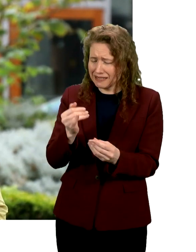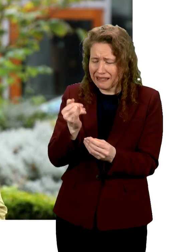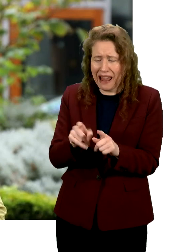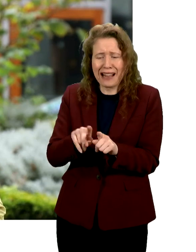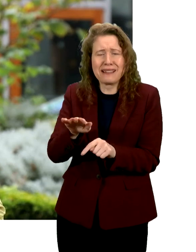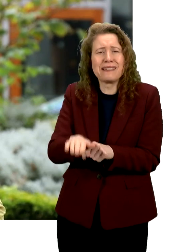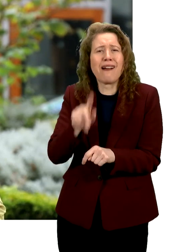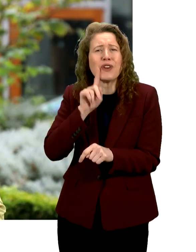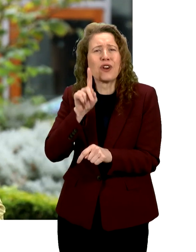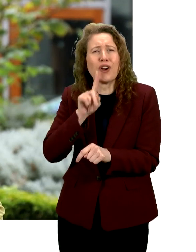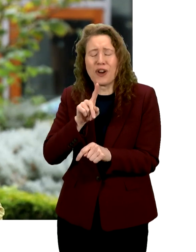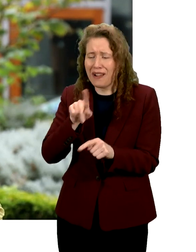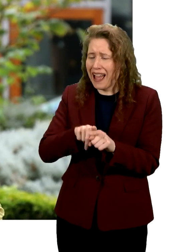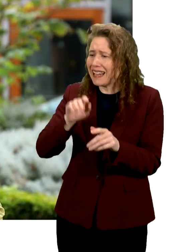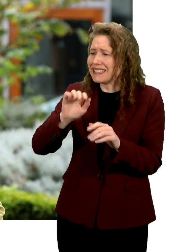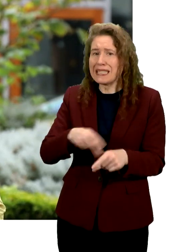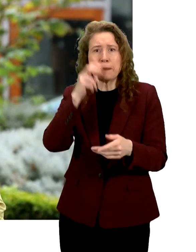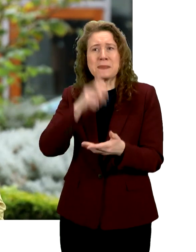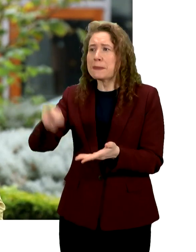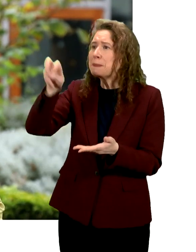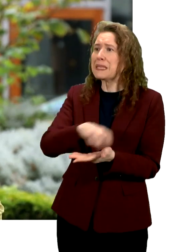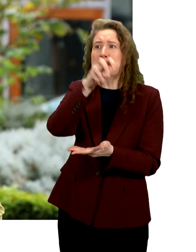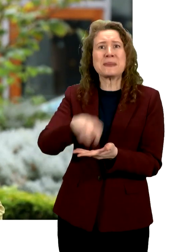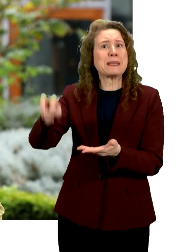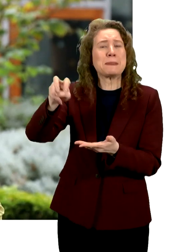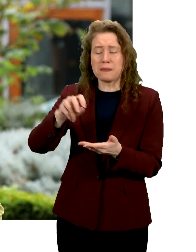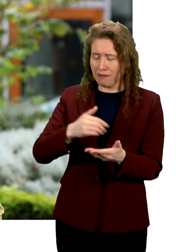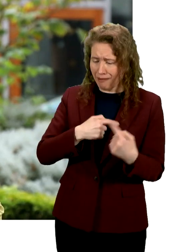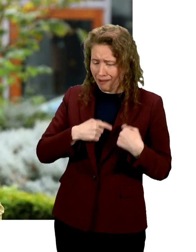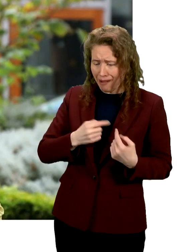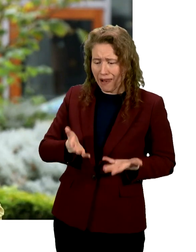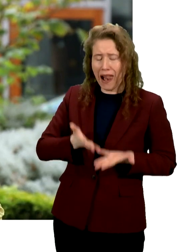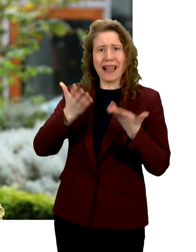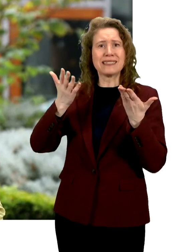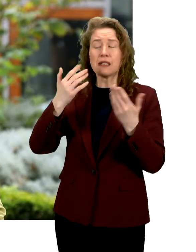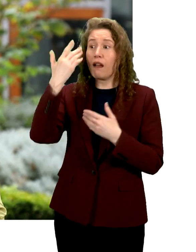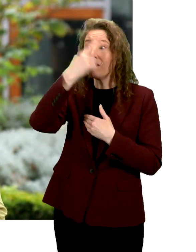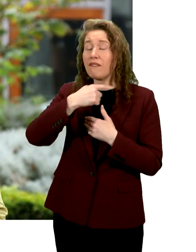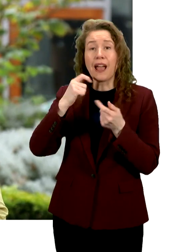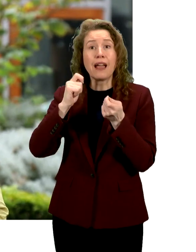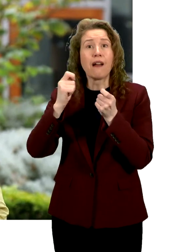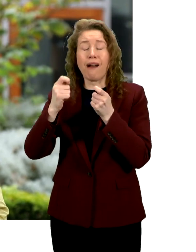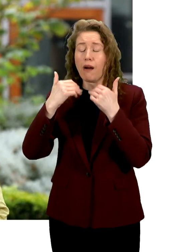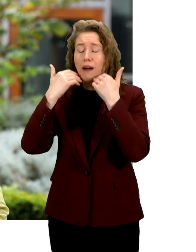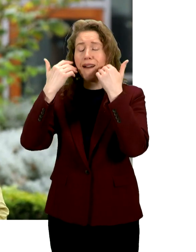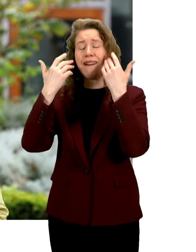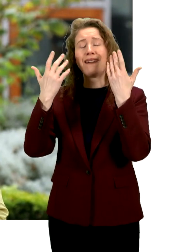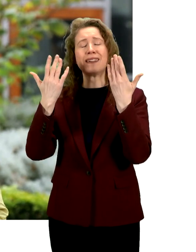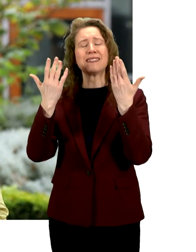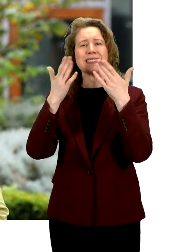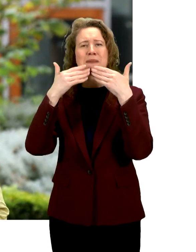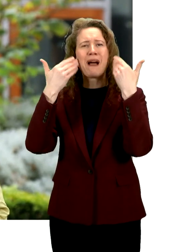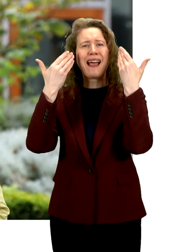it seemed, skipping off. Her heart light, her face almost